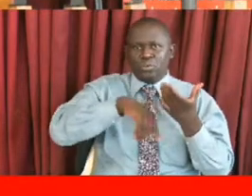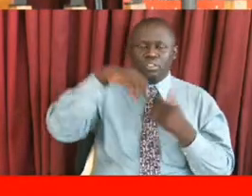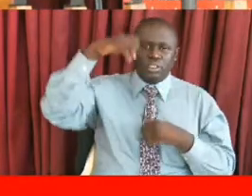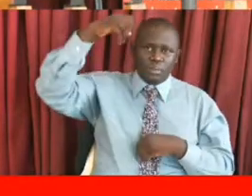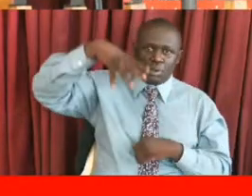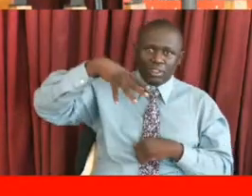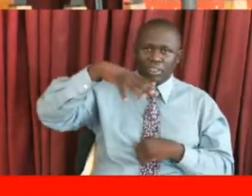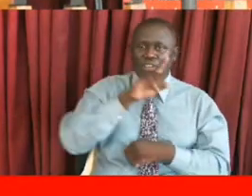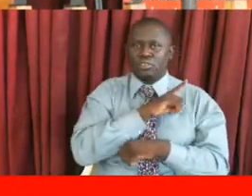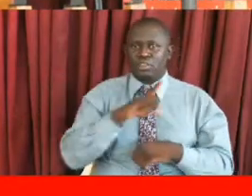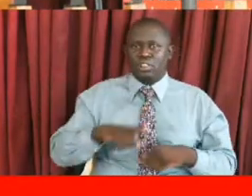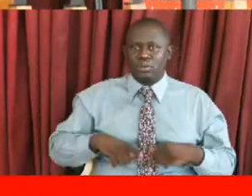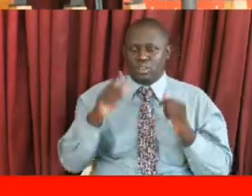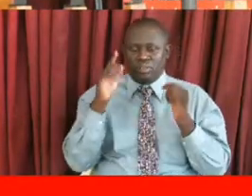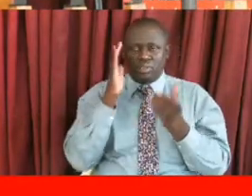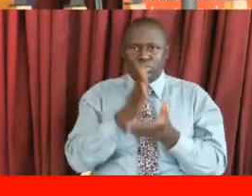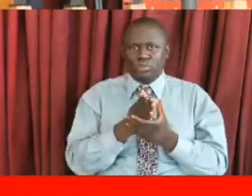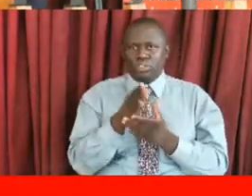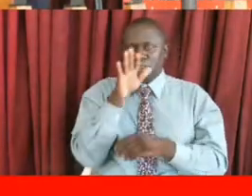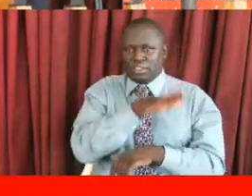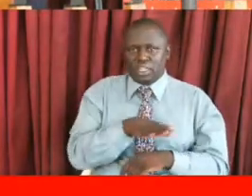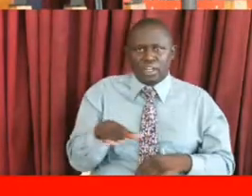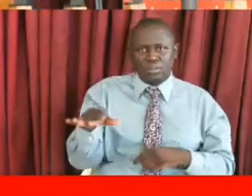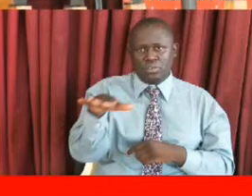the Lord is